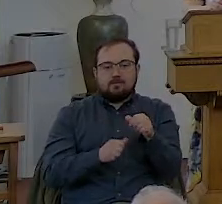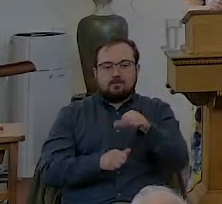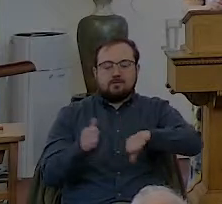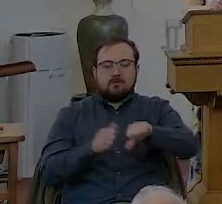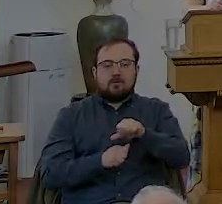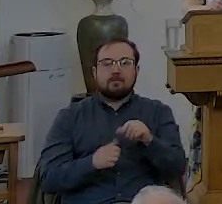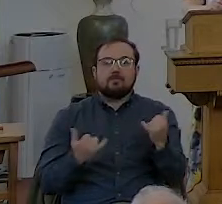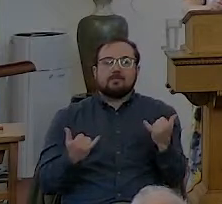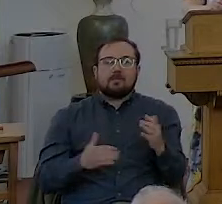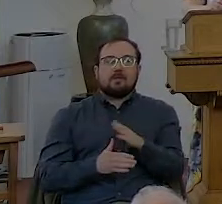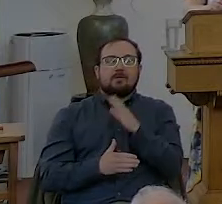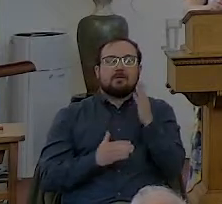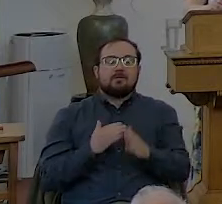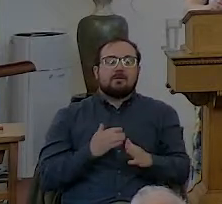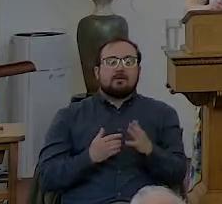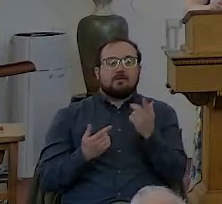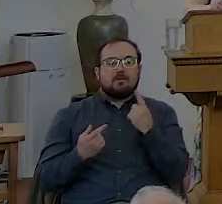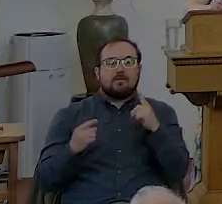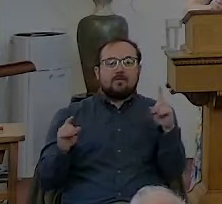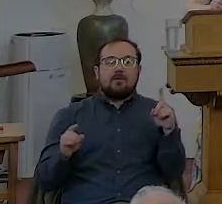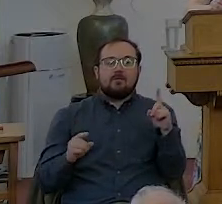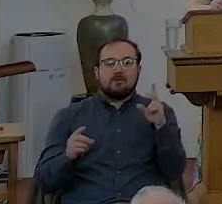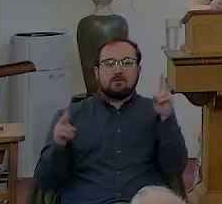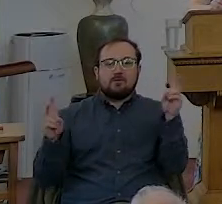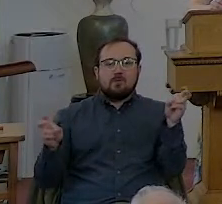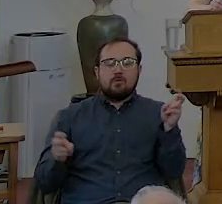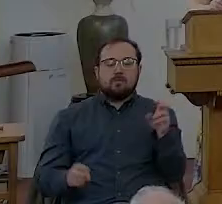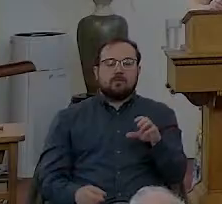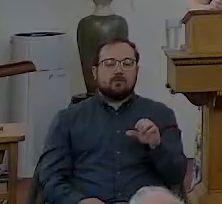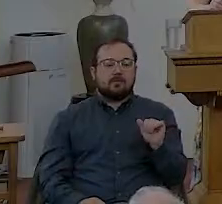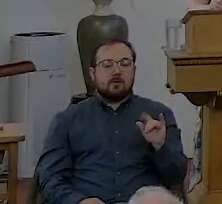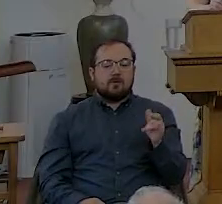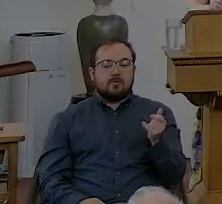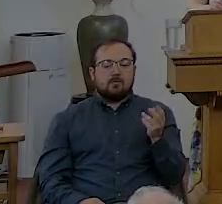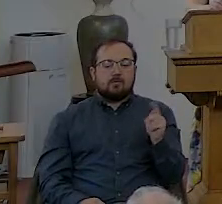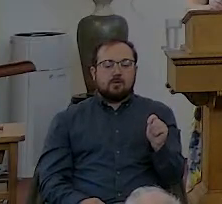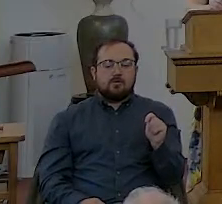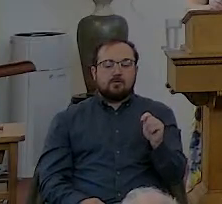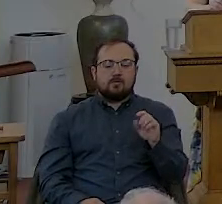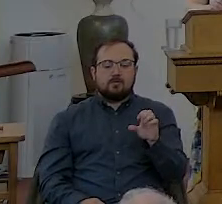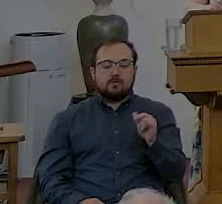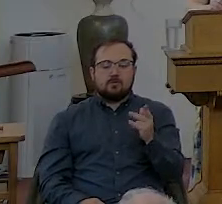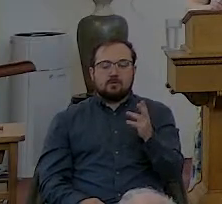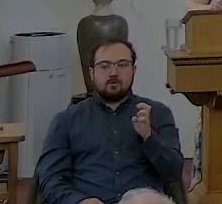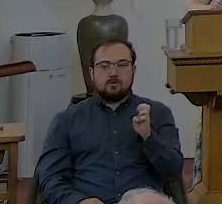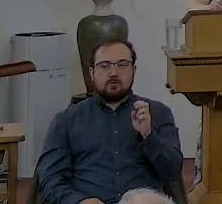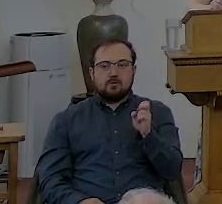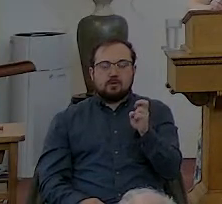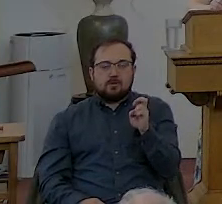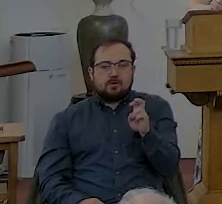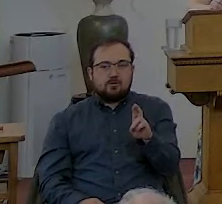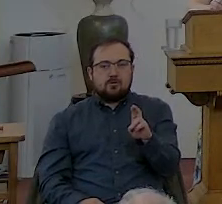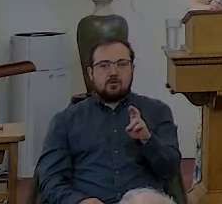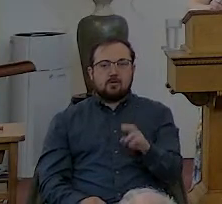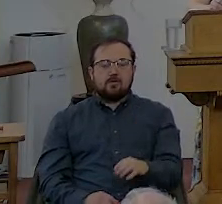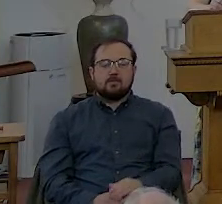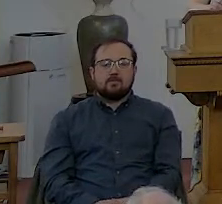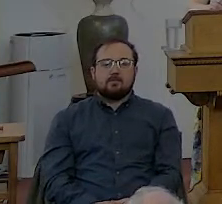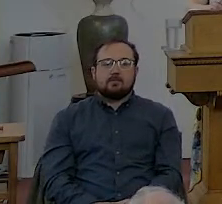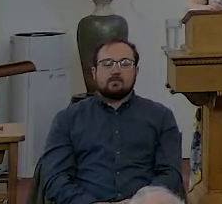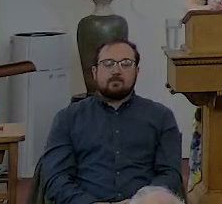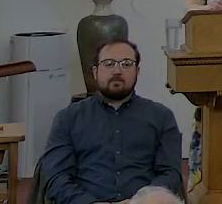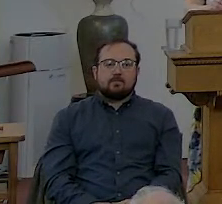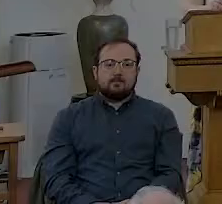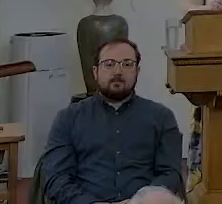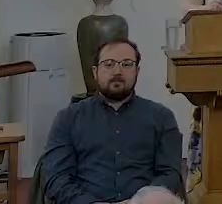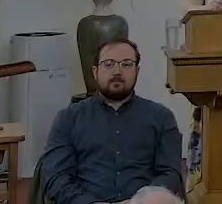Let us end with a famous quote by Dr. Albert Schweitzer, member of the Church of the Larger Fellowship Unitarian Universalist.